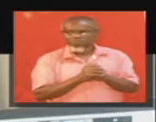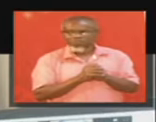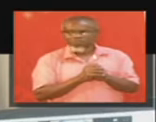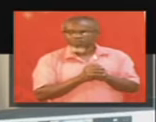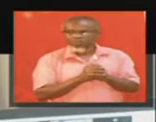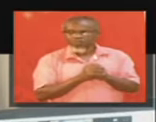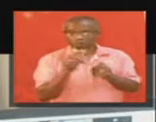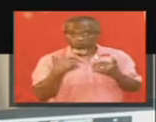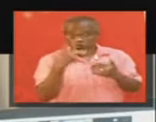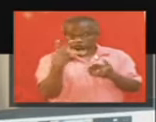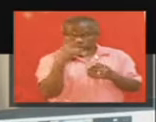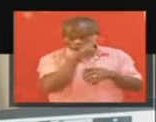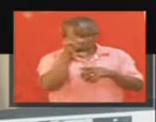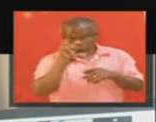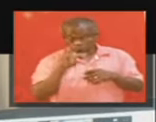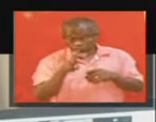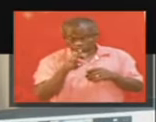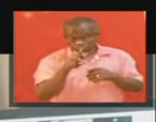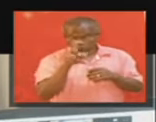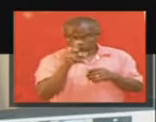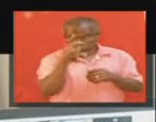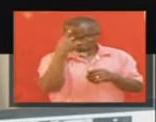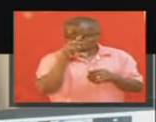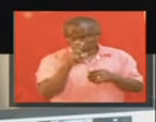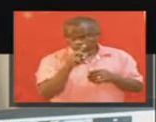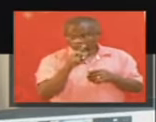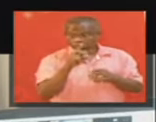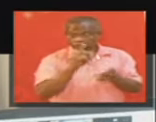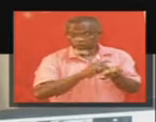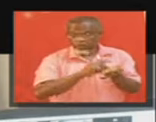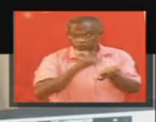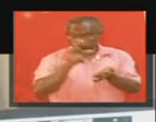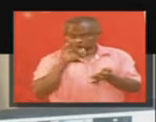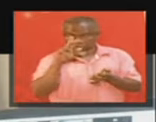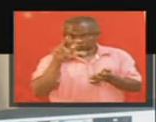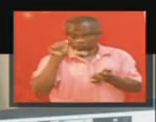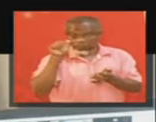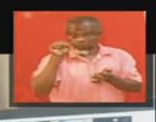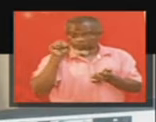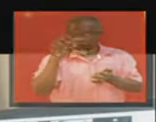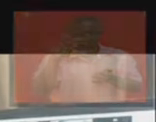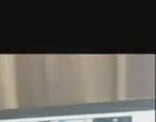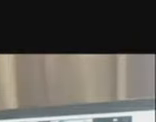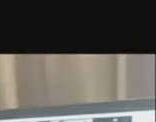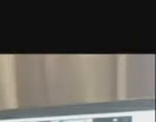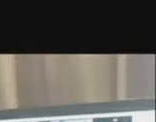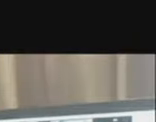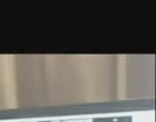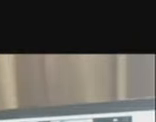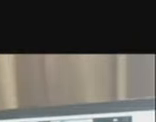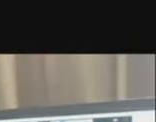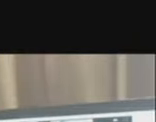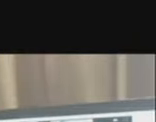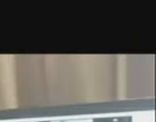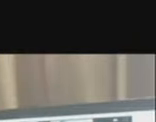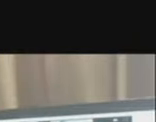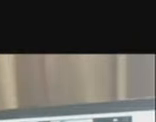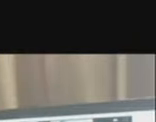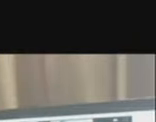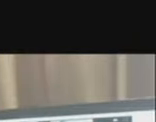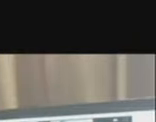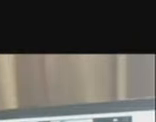I have 2 questions. One for Dr. Fraser and the other for Dr. Parshuram. And I'll start with Dr.